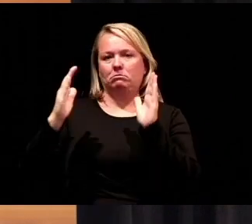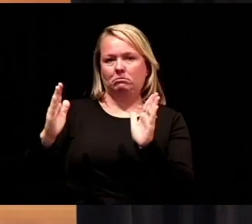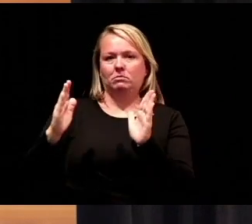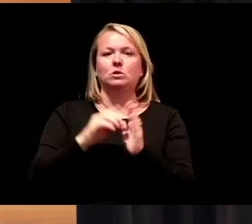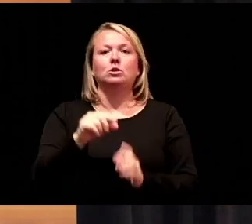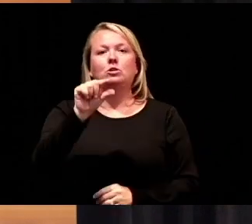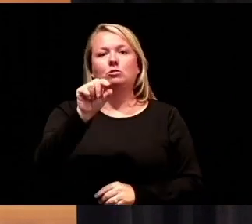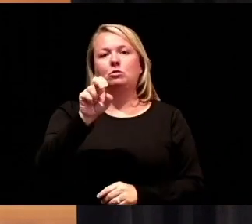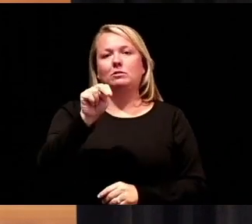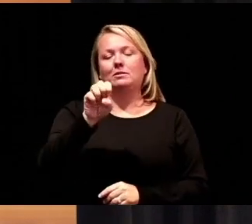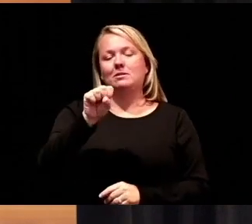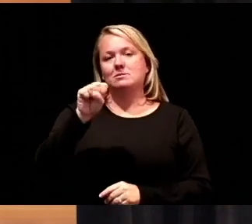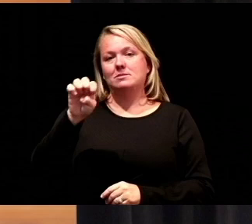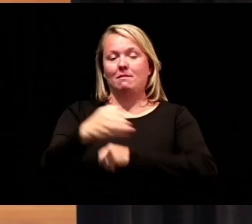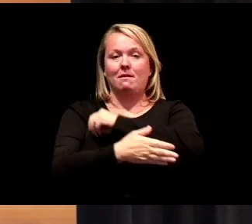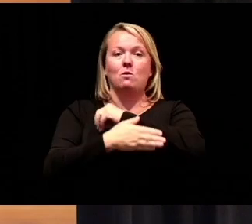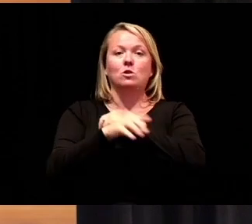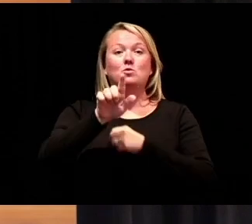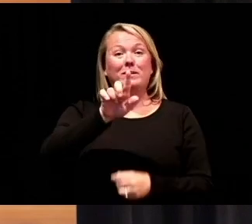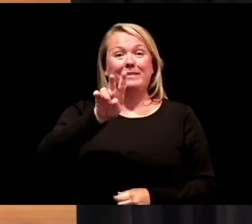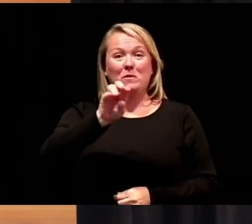did you go into a place when the repairs weren't done?